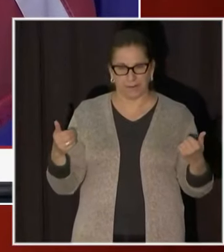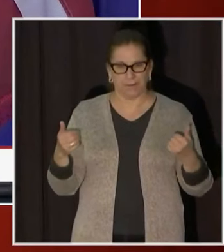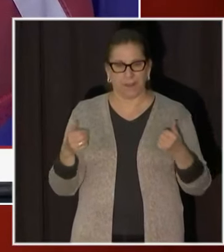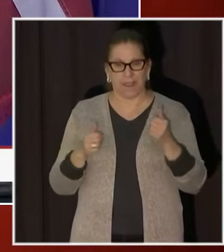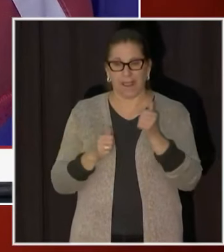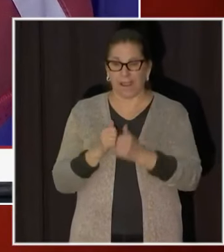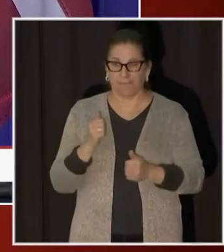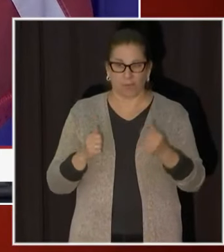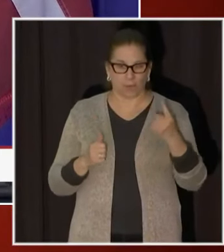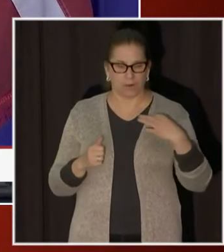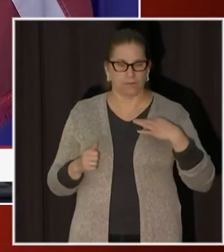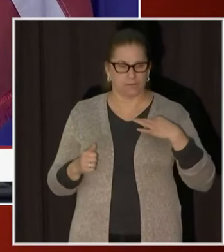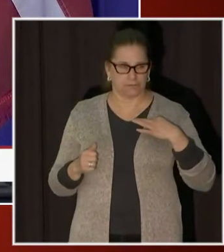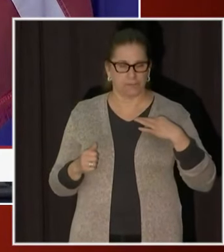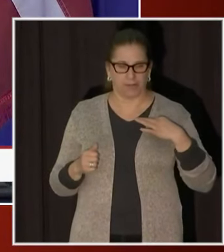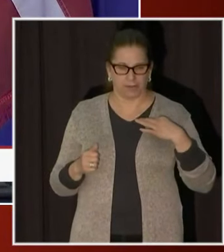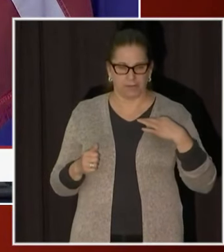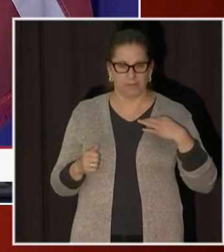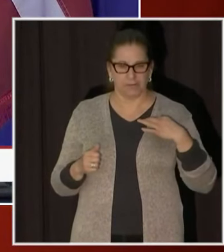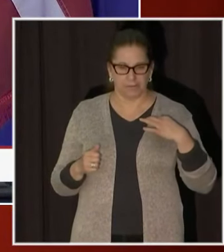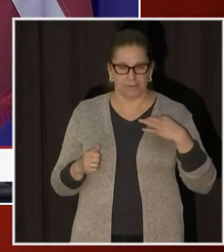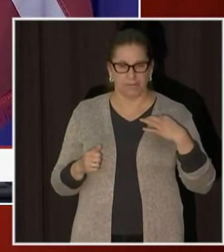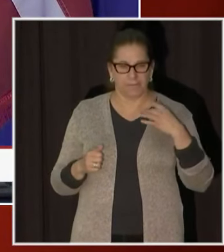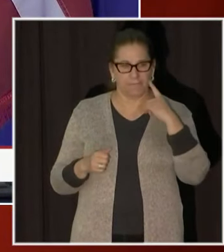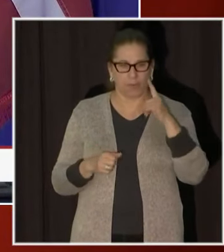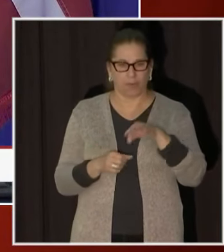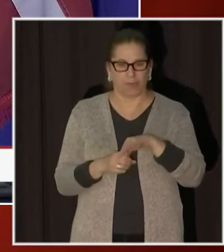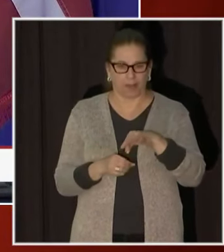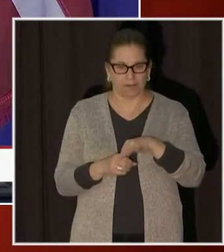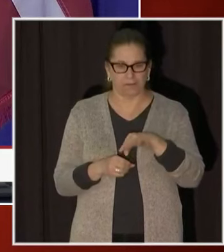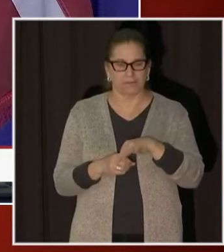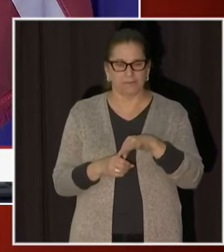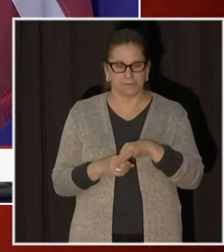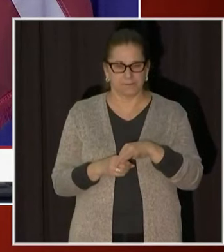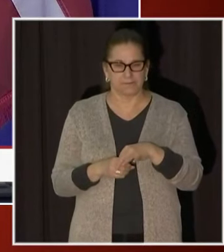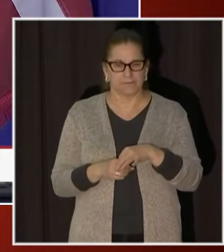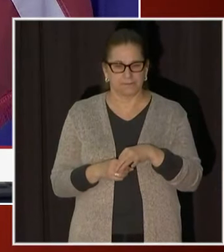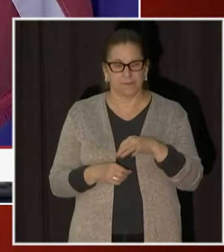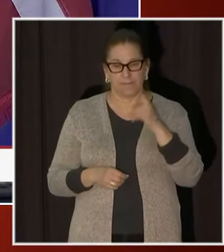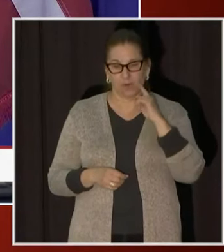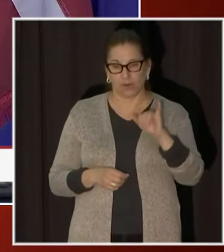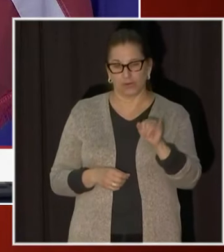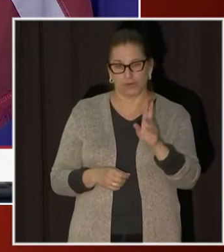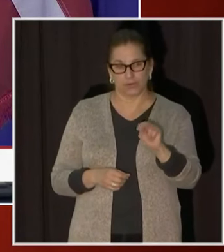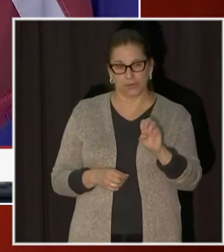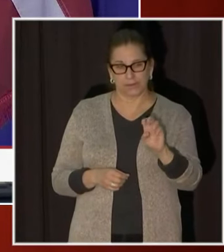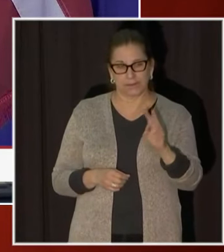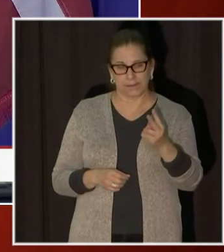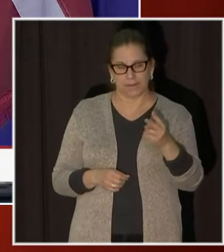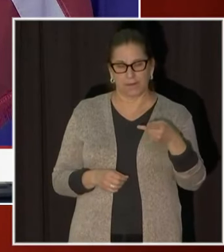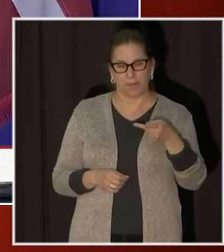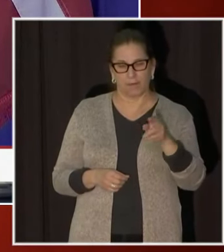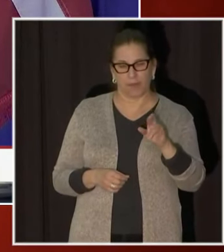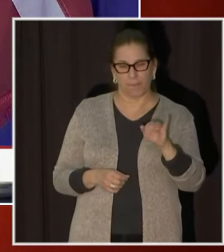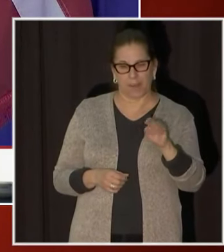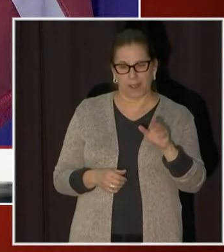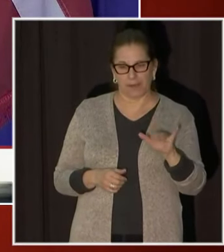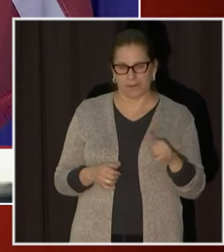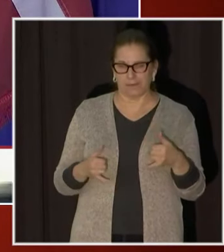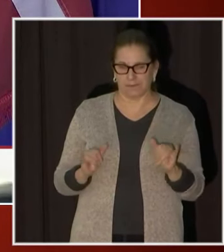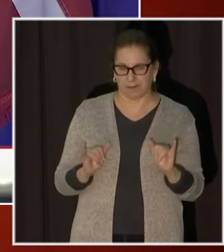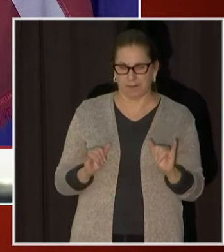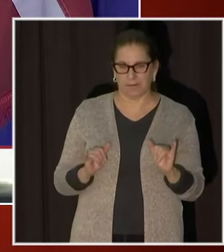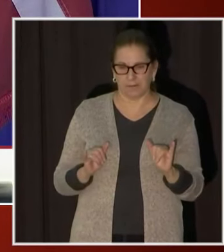ballot has secured a place on the ballot for the June 2nd primary, and similarly for the